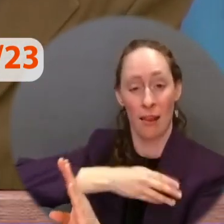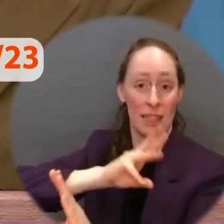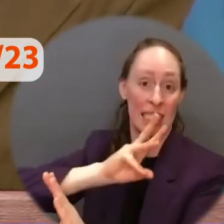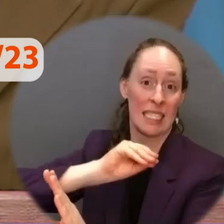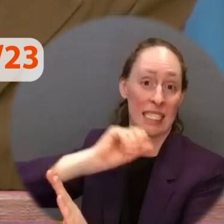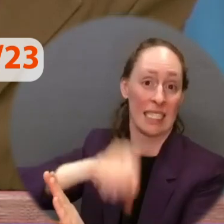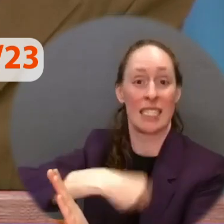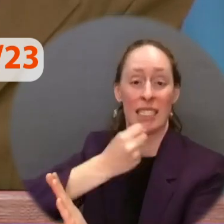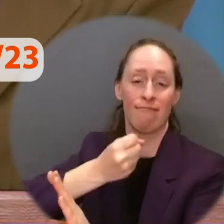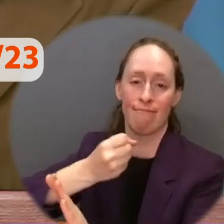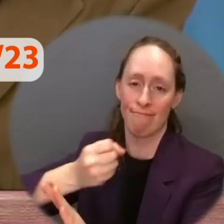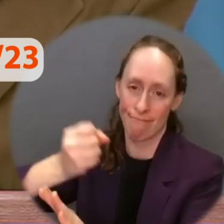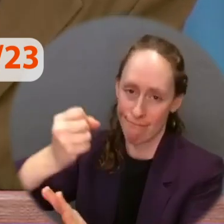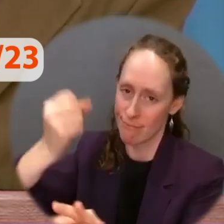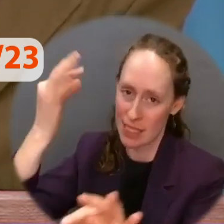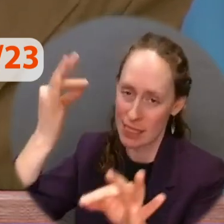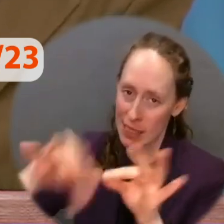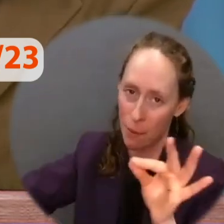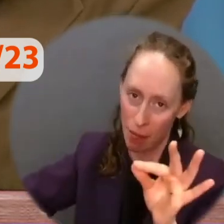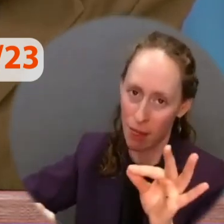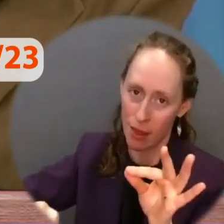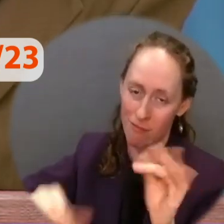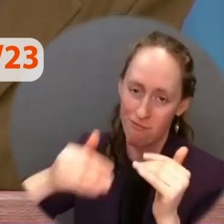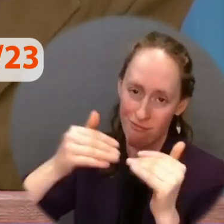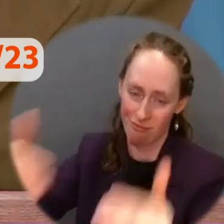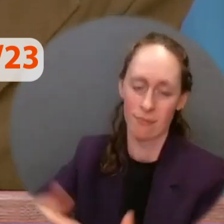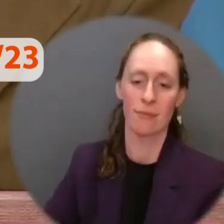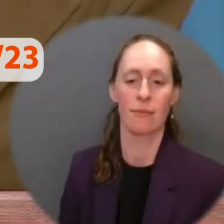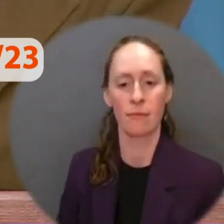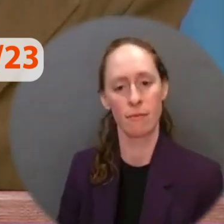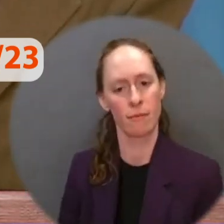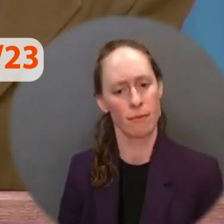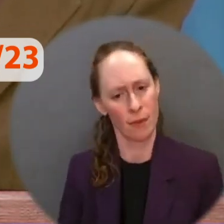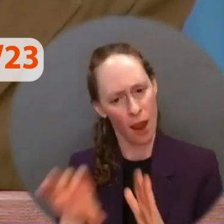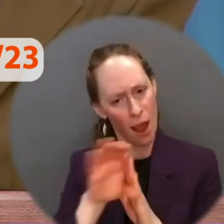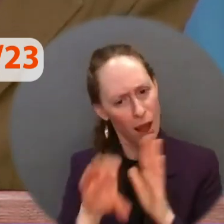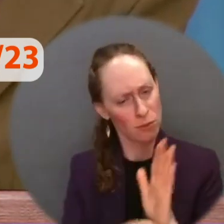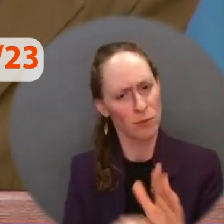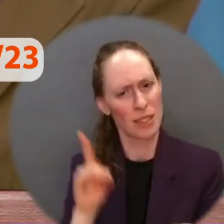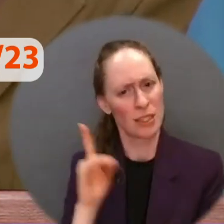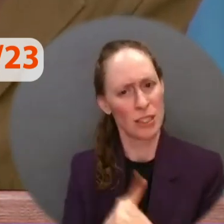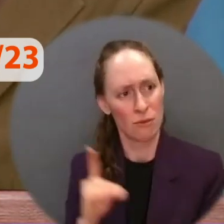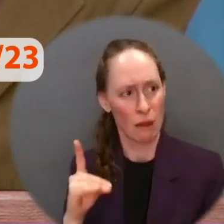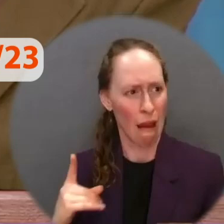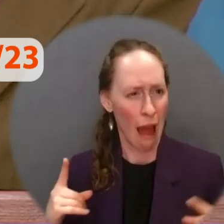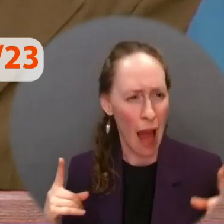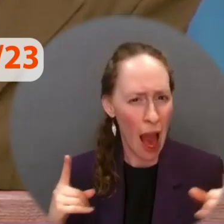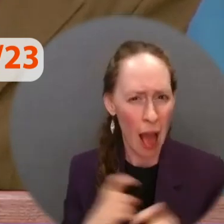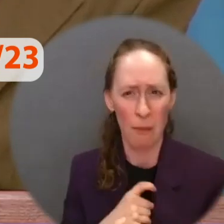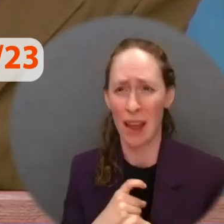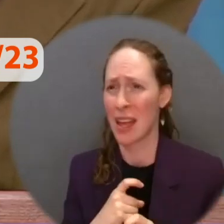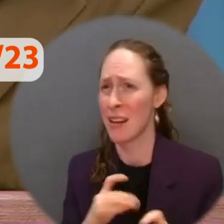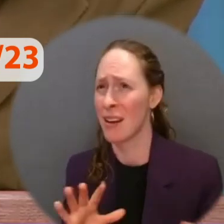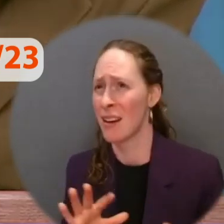very, very simple. It is the right thing to do. It is their constitutional duty. It is not complicated at all.